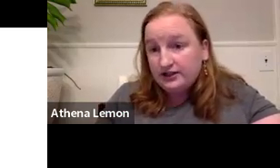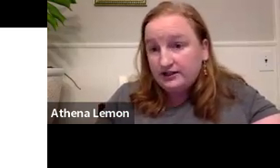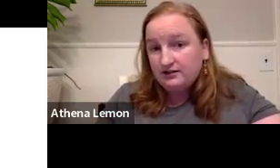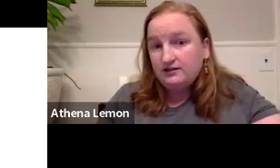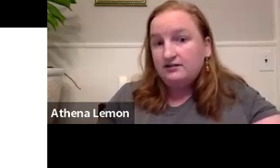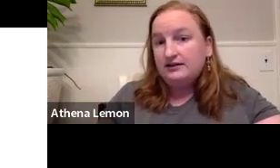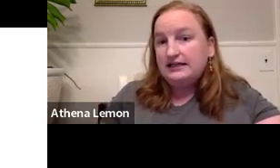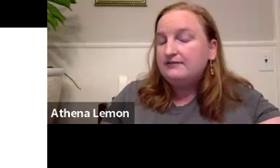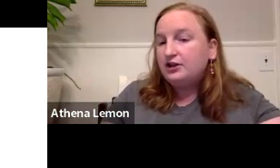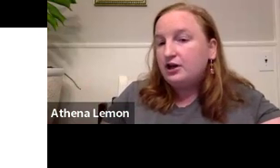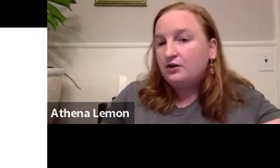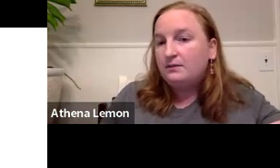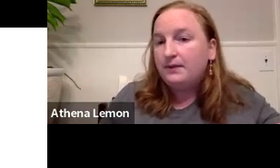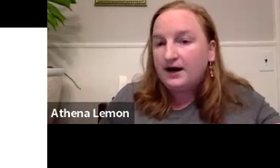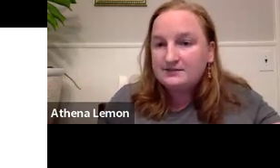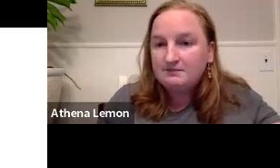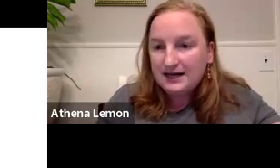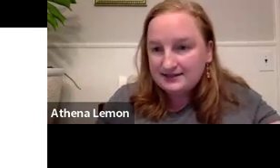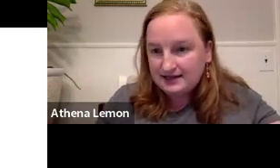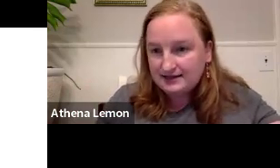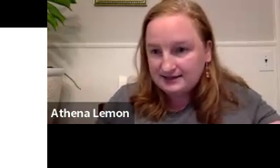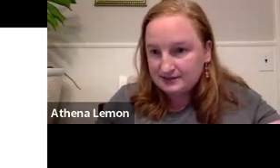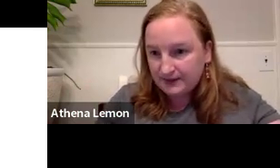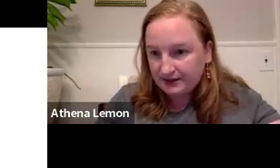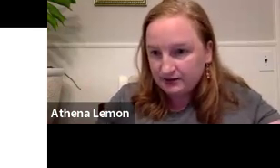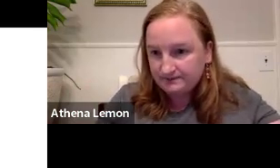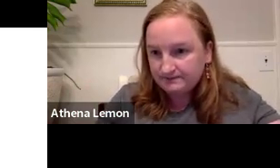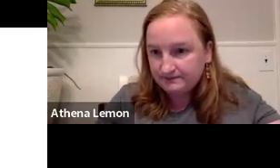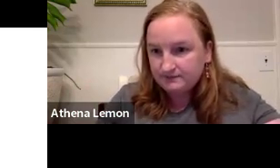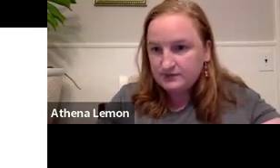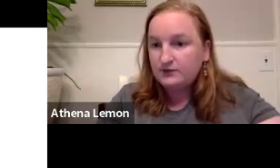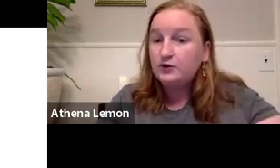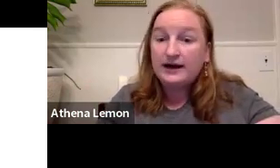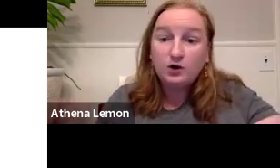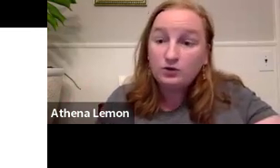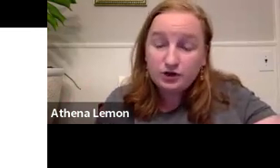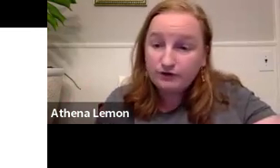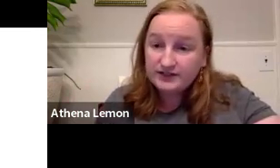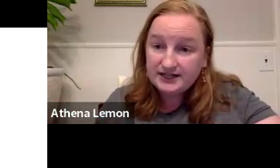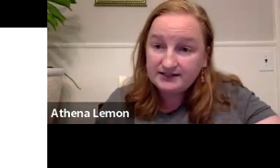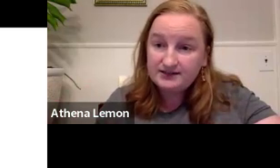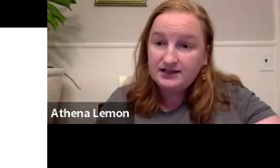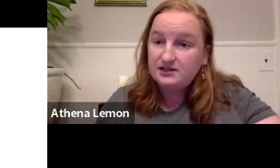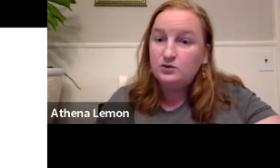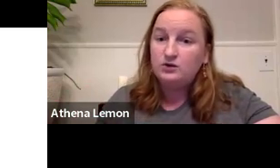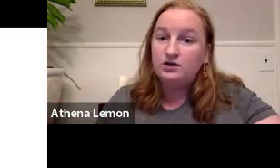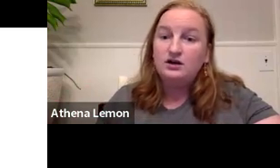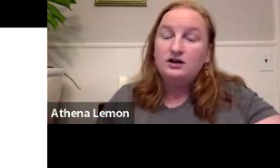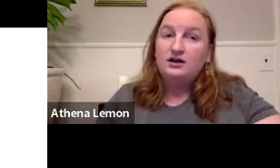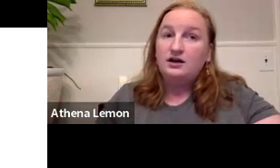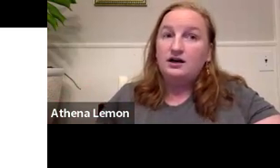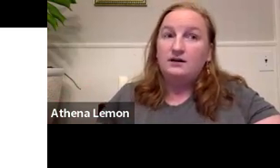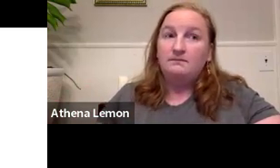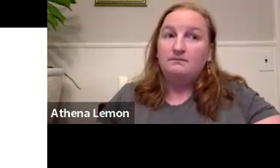still good even though the box may say that it's expired. So if you have old COVID tests in